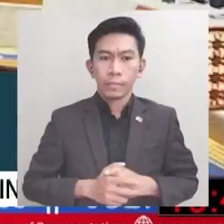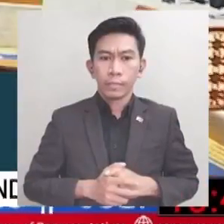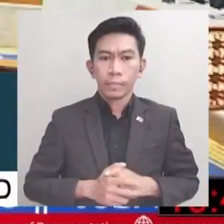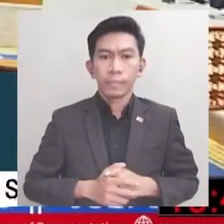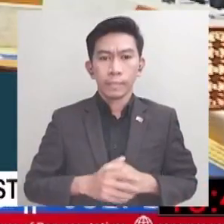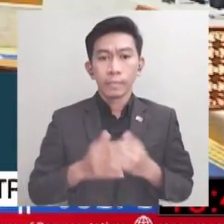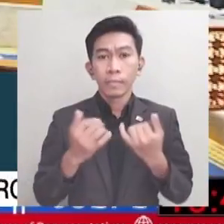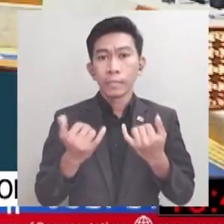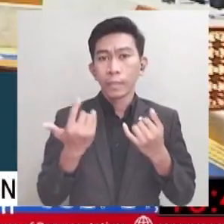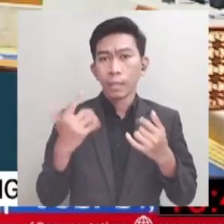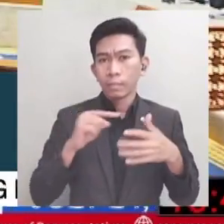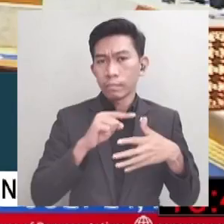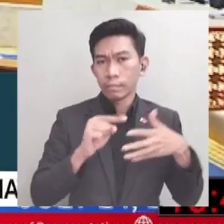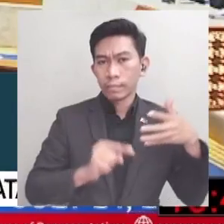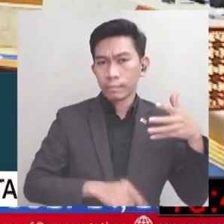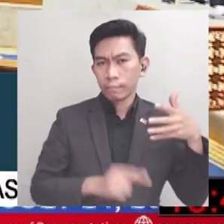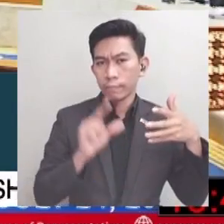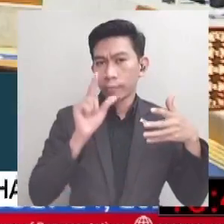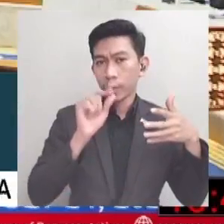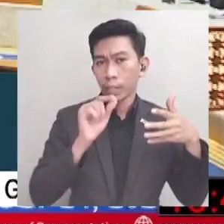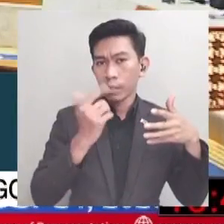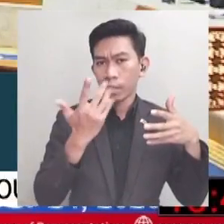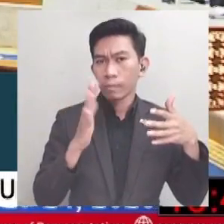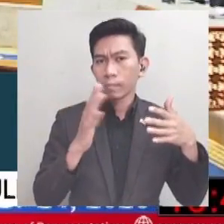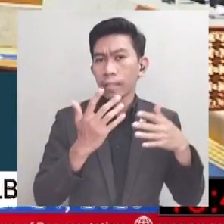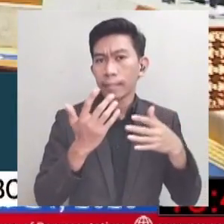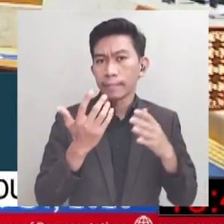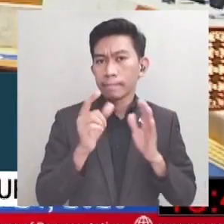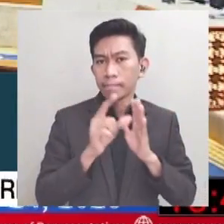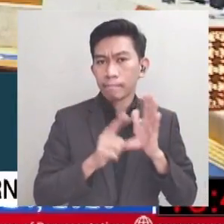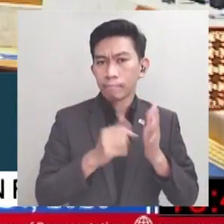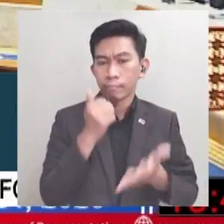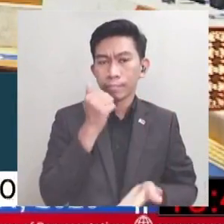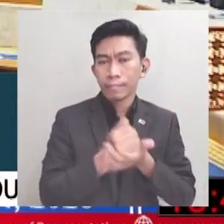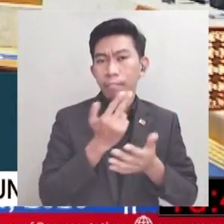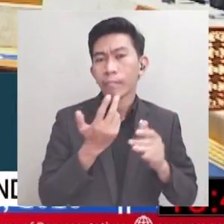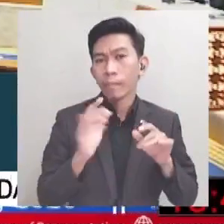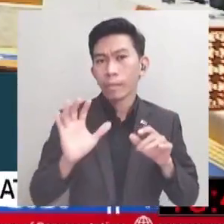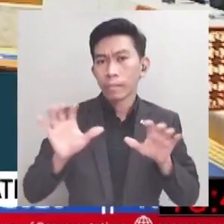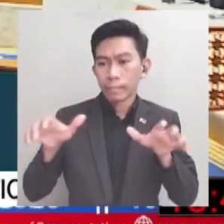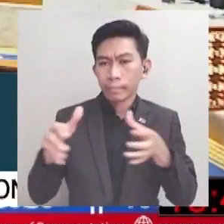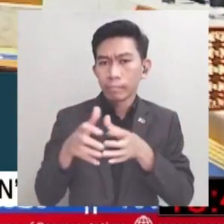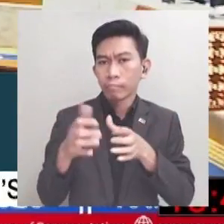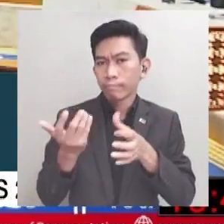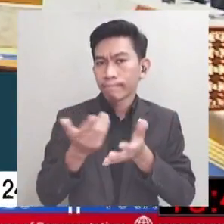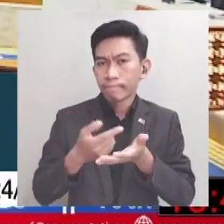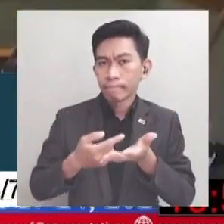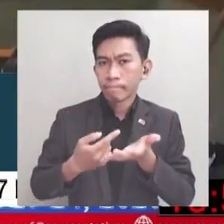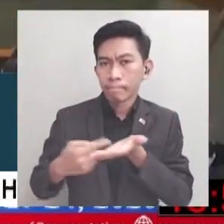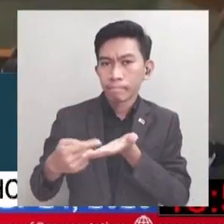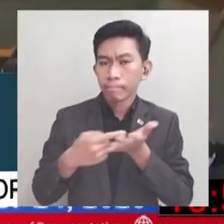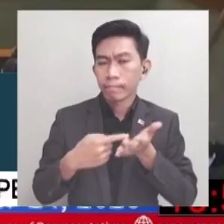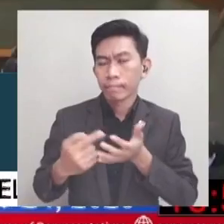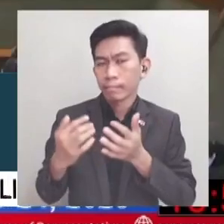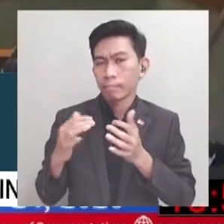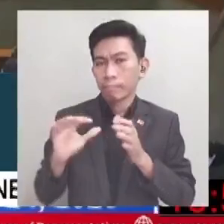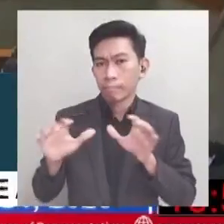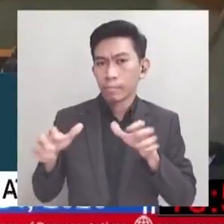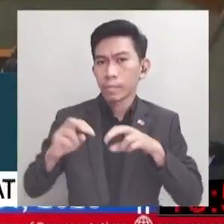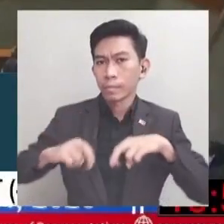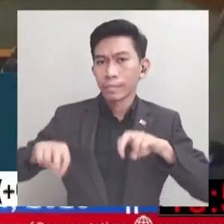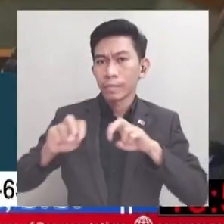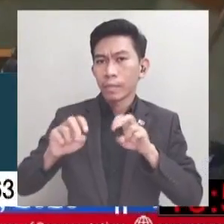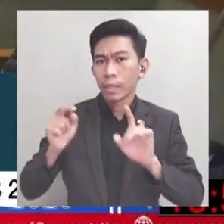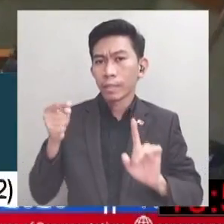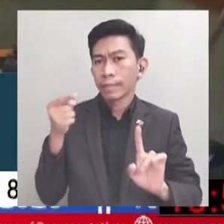measures approved during the Legislative Executive Development Advisory Council or LEDAC meeting with a goal of passing